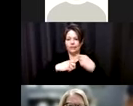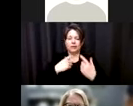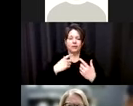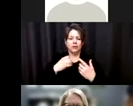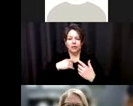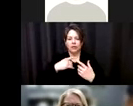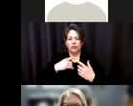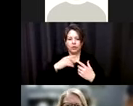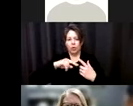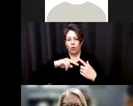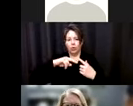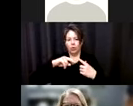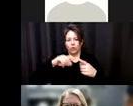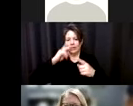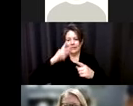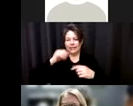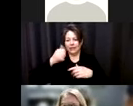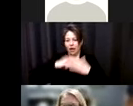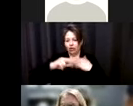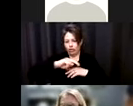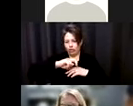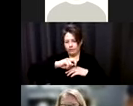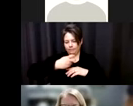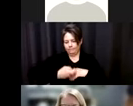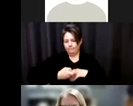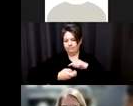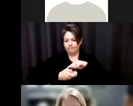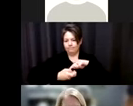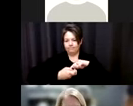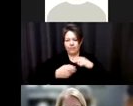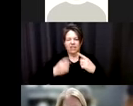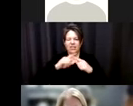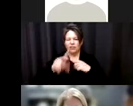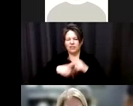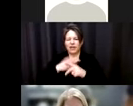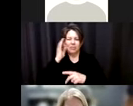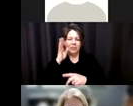the underside of the bee. So it's a different species than some of the others that we've seen.